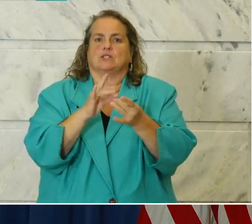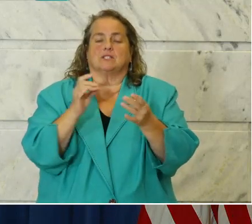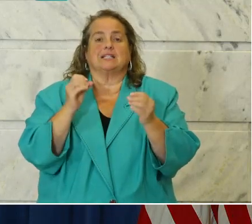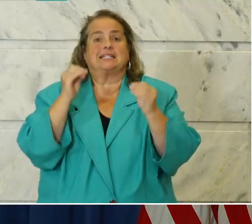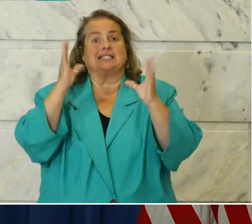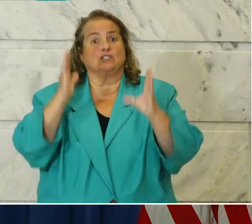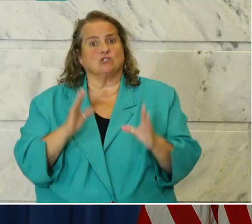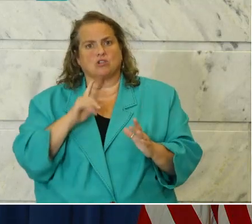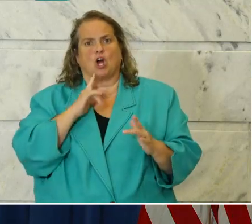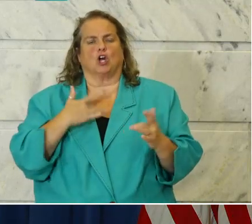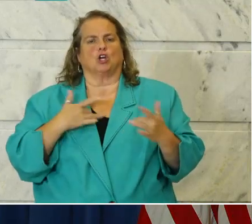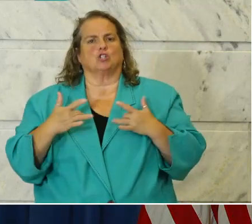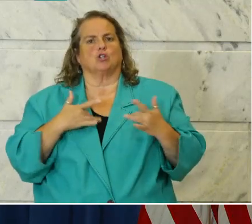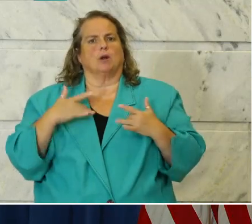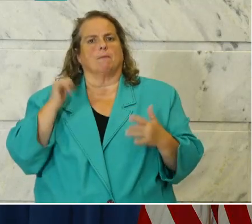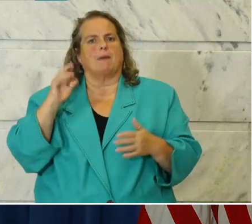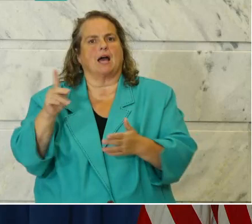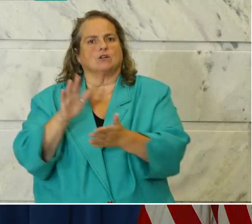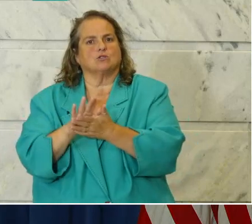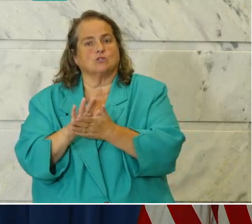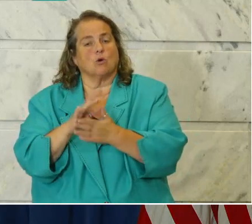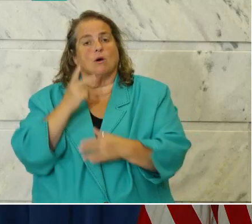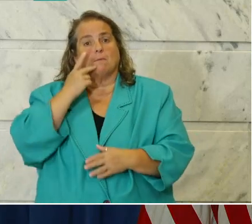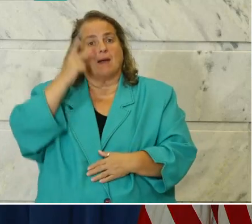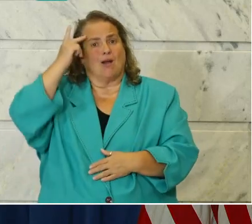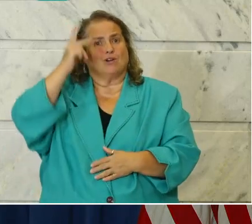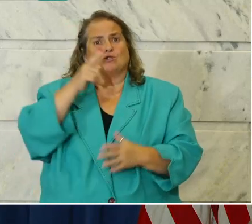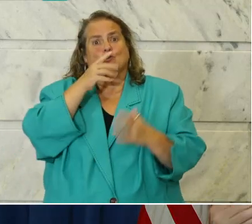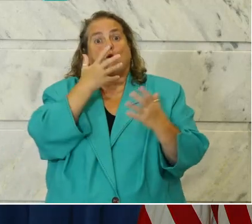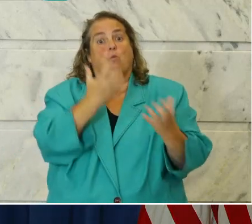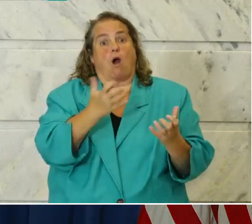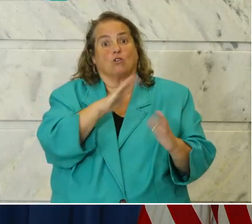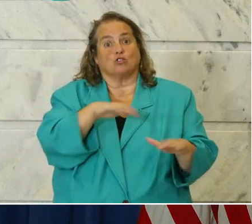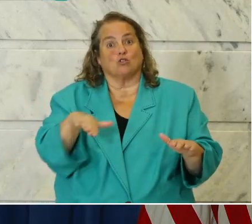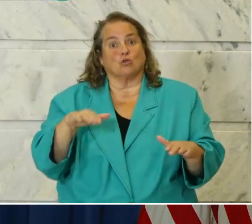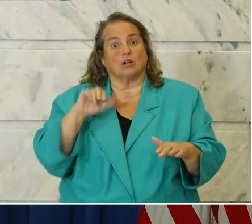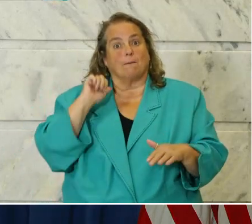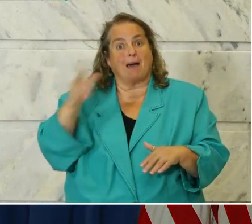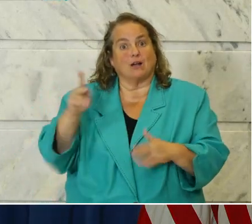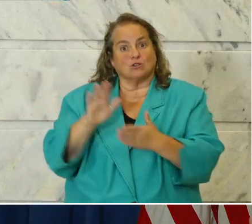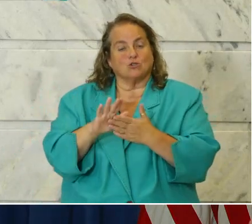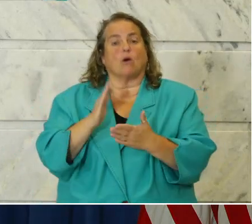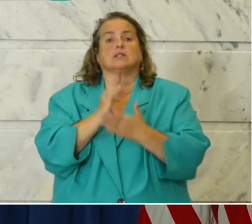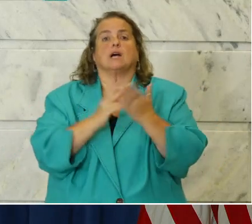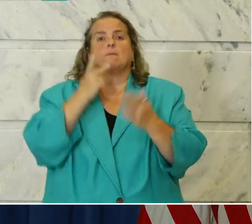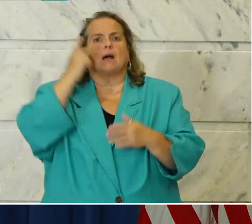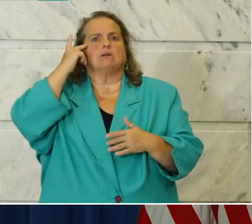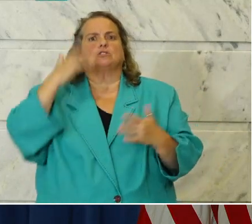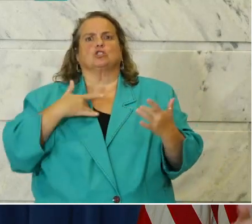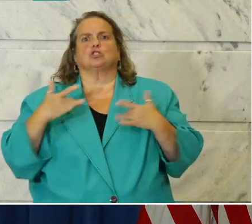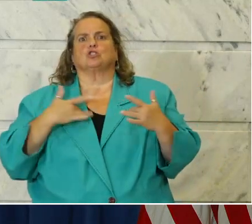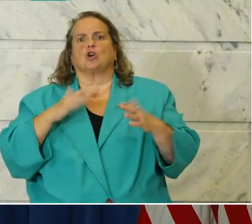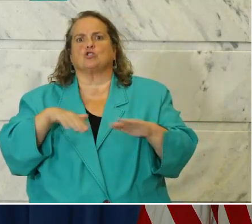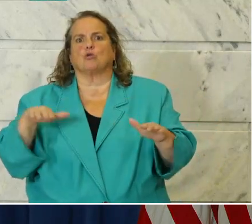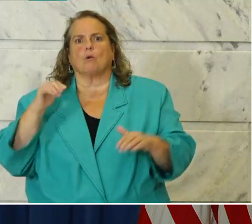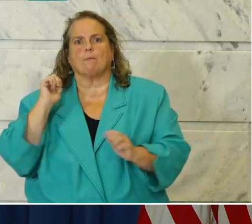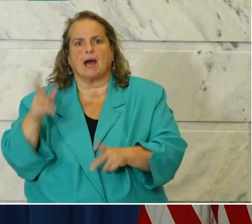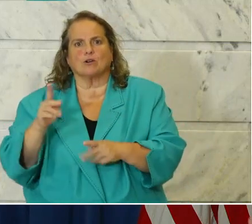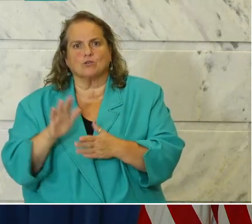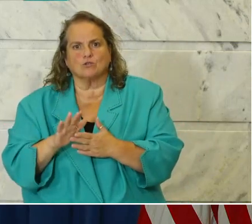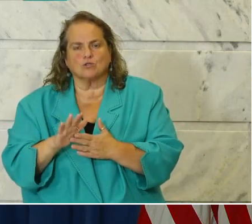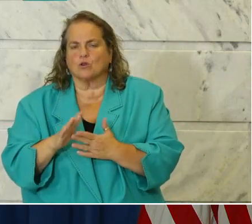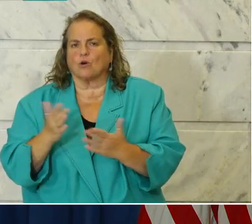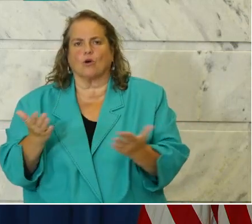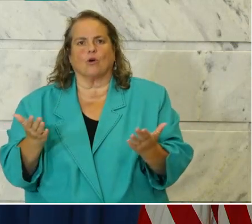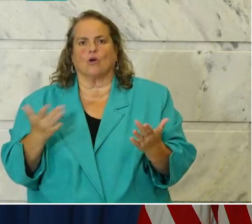to school, parents who want their children in school, and parents who are concerned about their students going to school, their children, because of